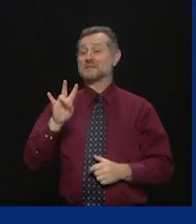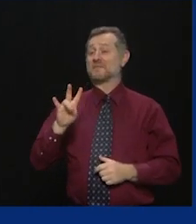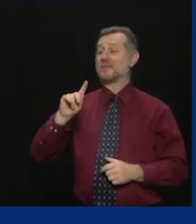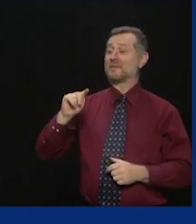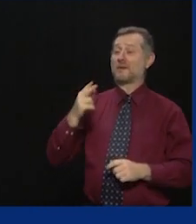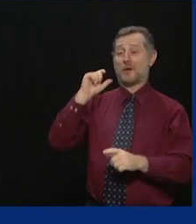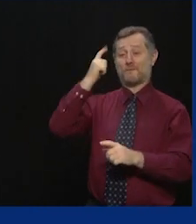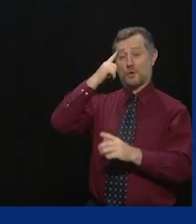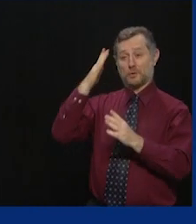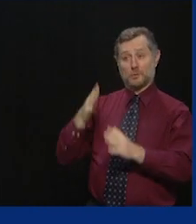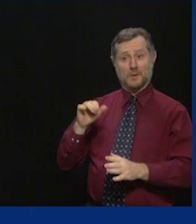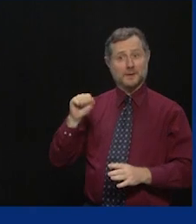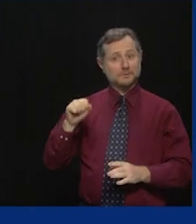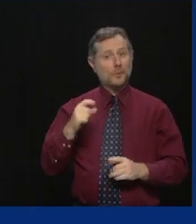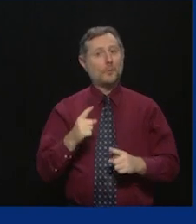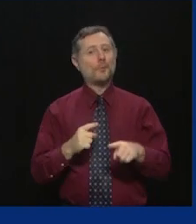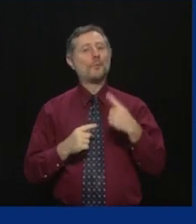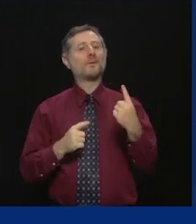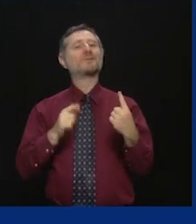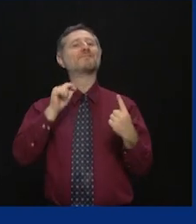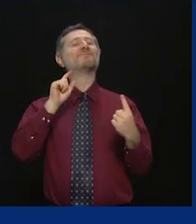so congratulations on that, Governor.